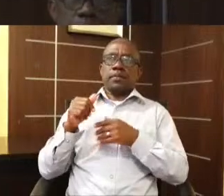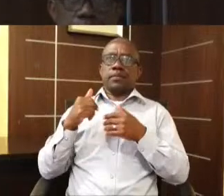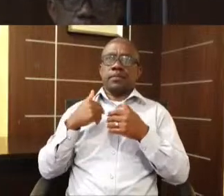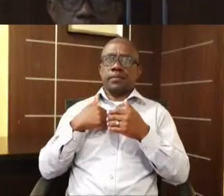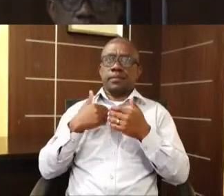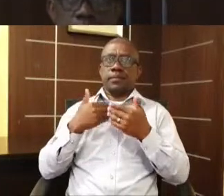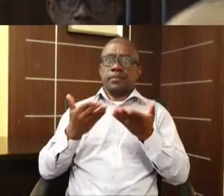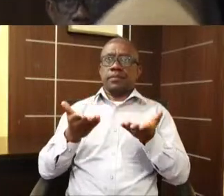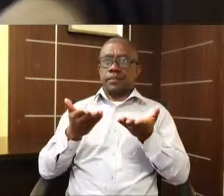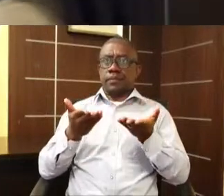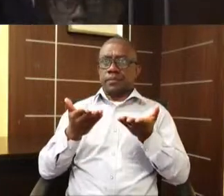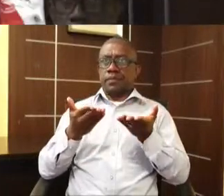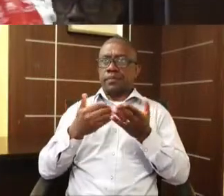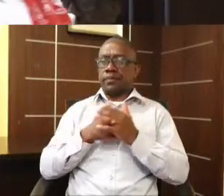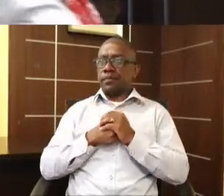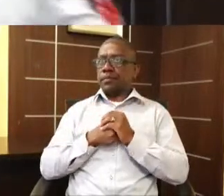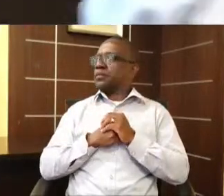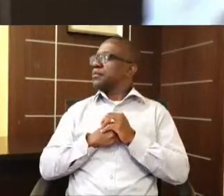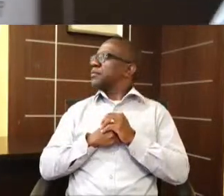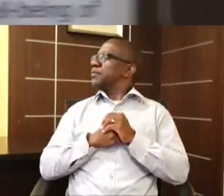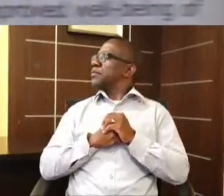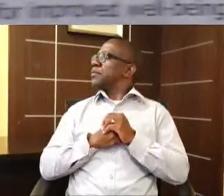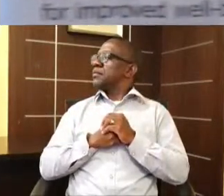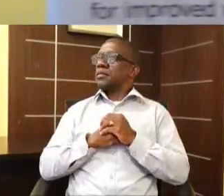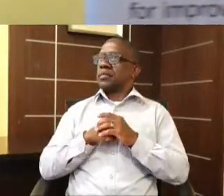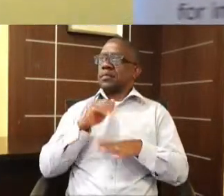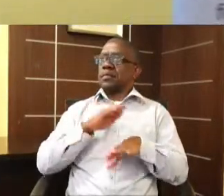Karibu. Good afternoon.